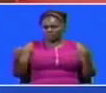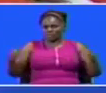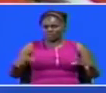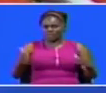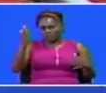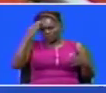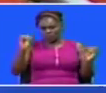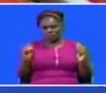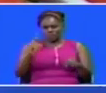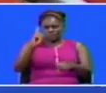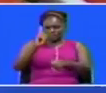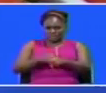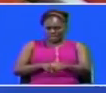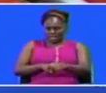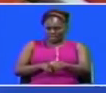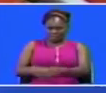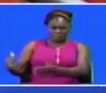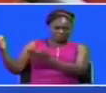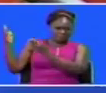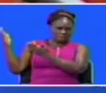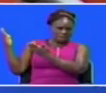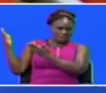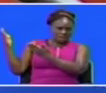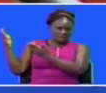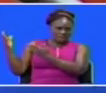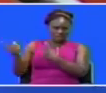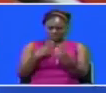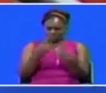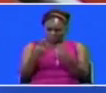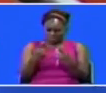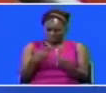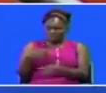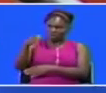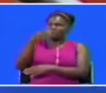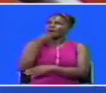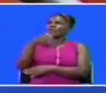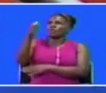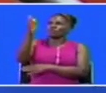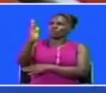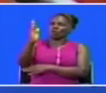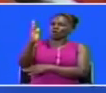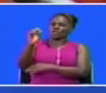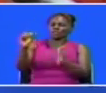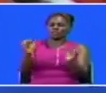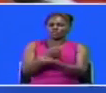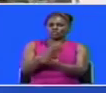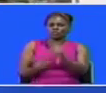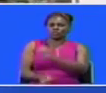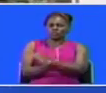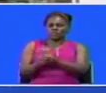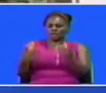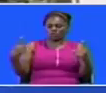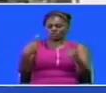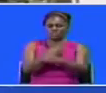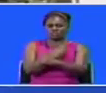this. But when it came time for the rubber to meet the road, the man of God was hard-pressed to elaborate on how different